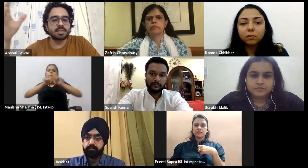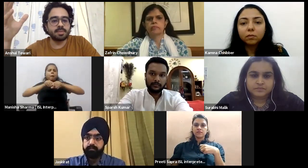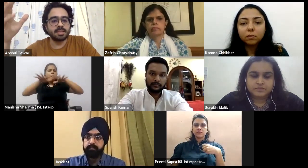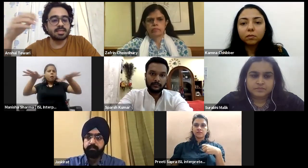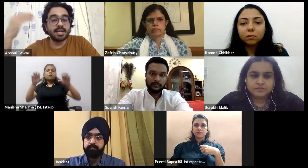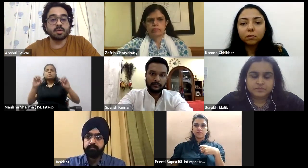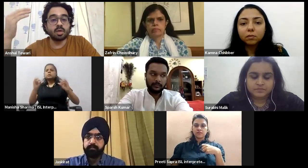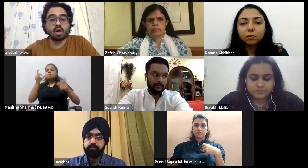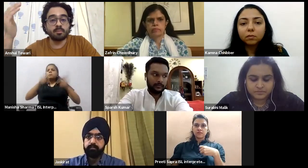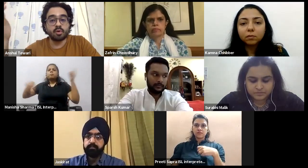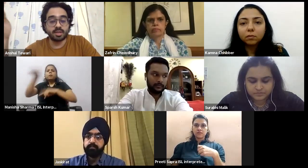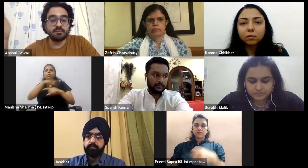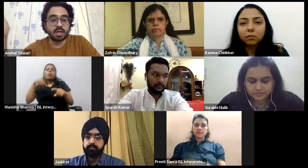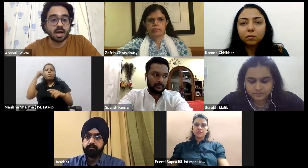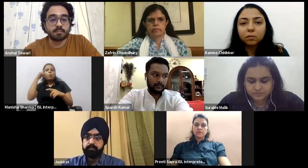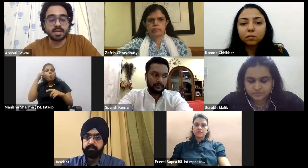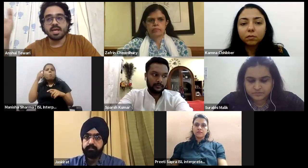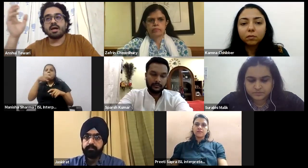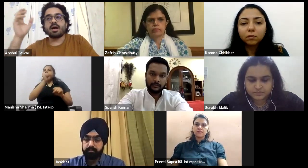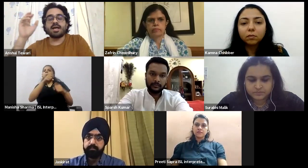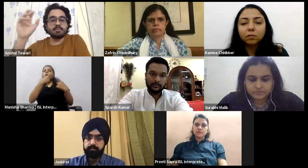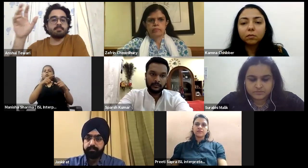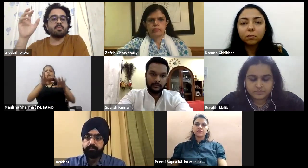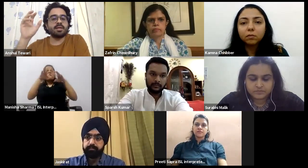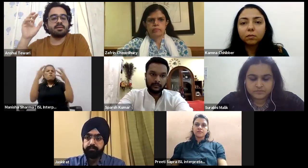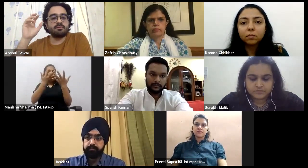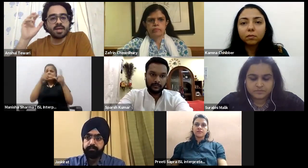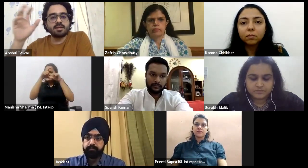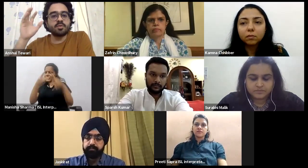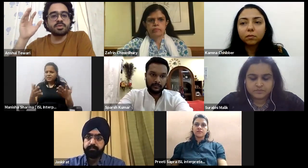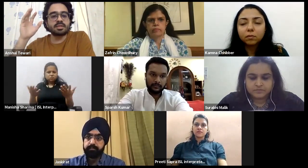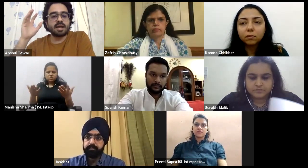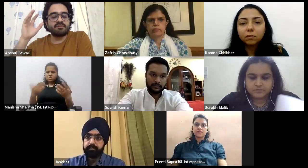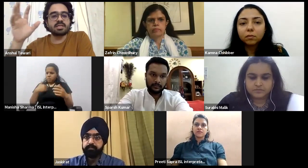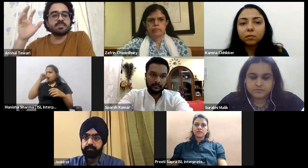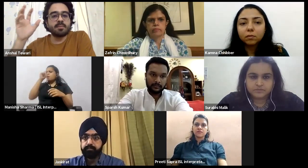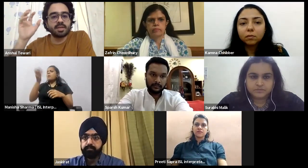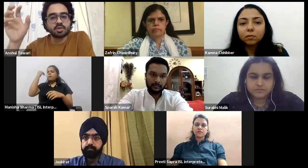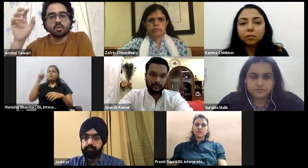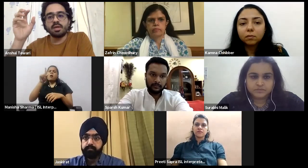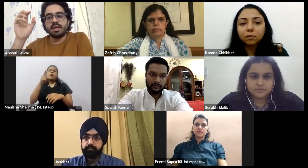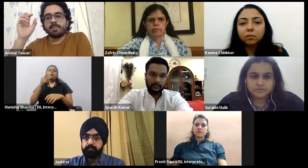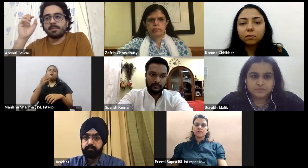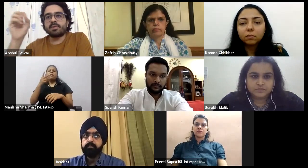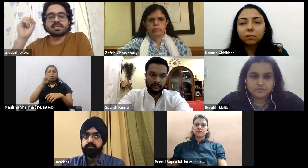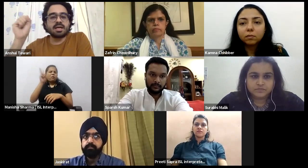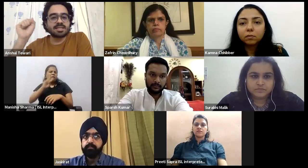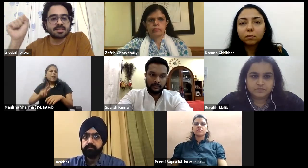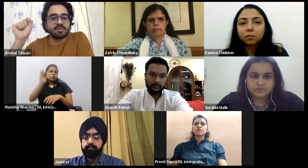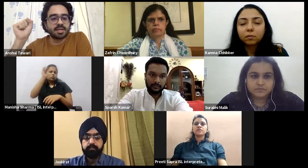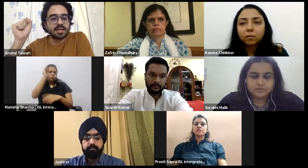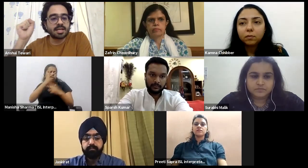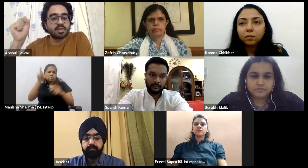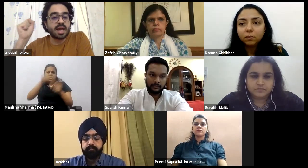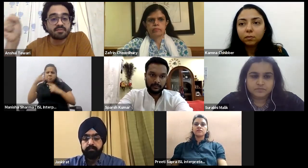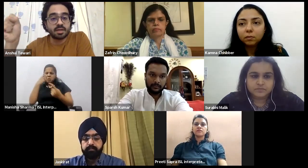become something that's leading to a lot more real world harm. I remember when fake news had first become an issue, people were still assessing